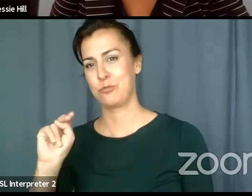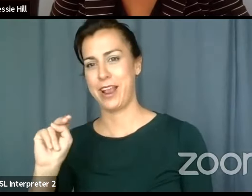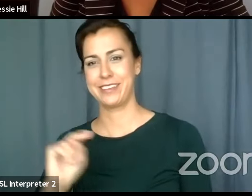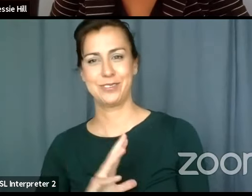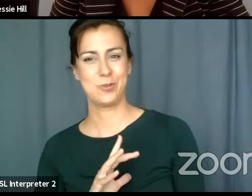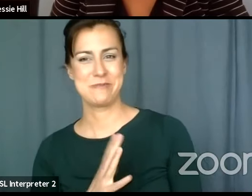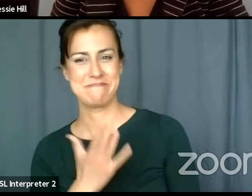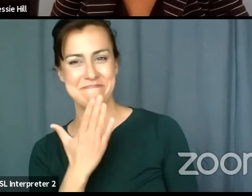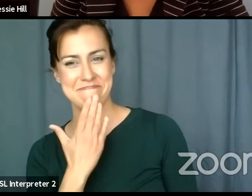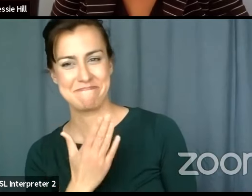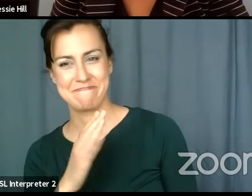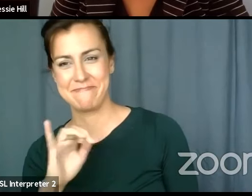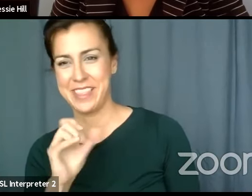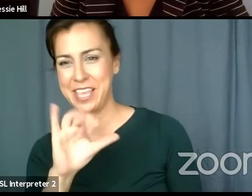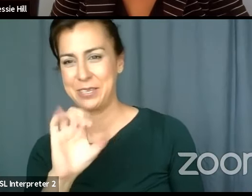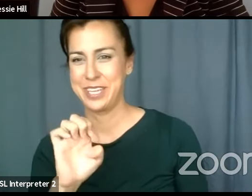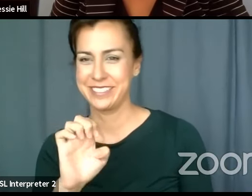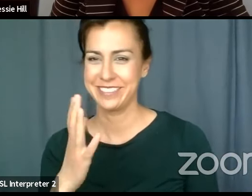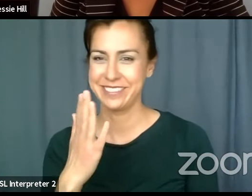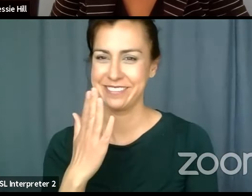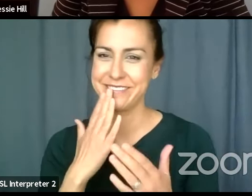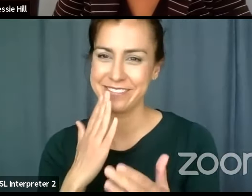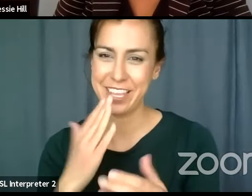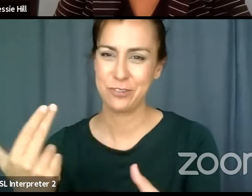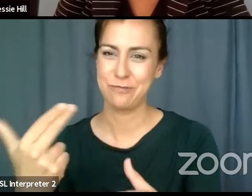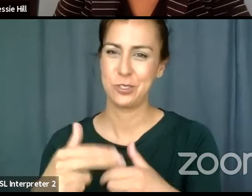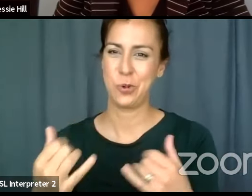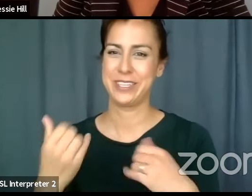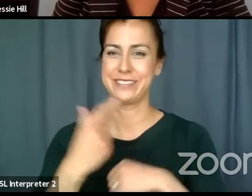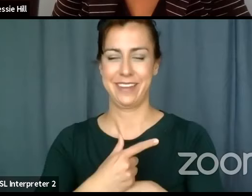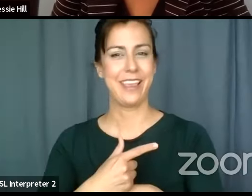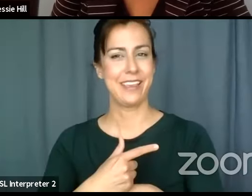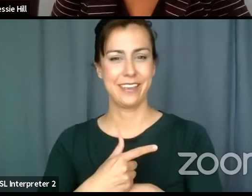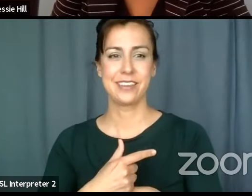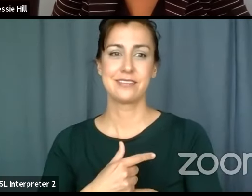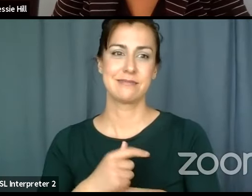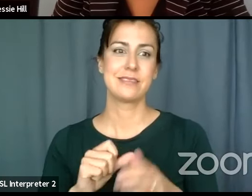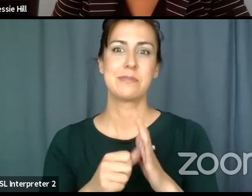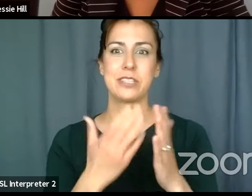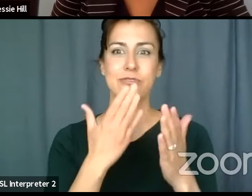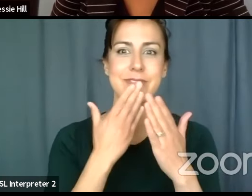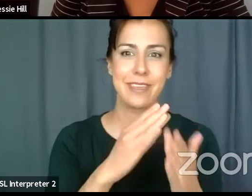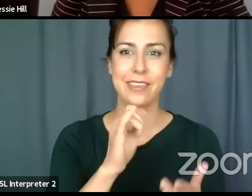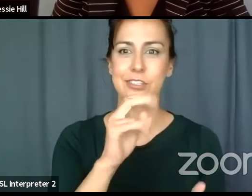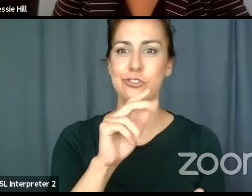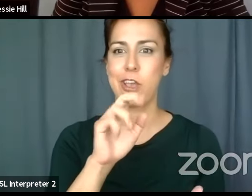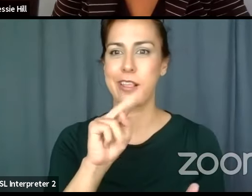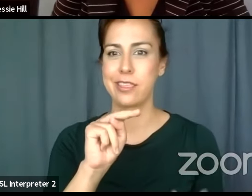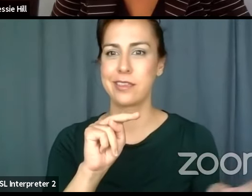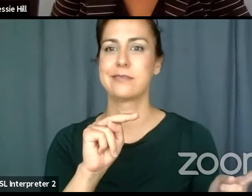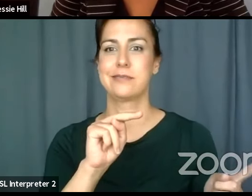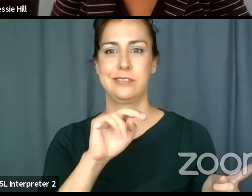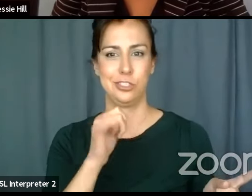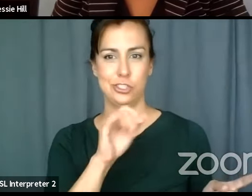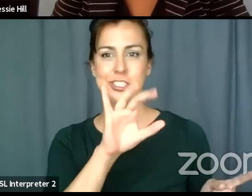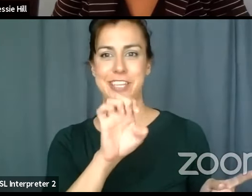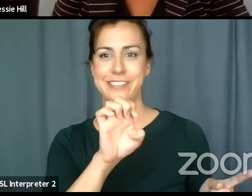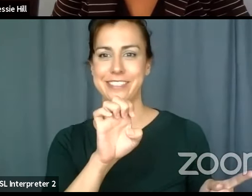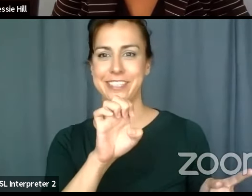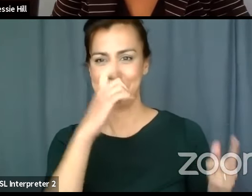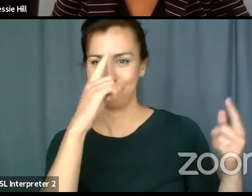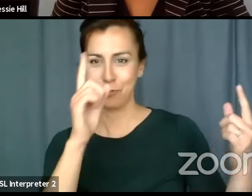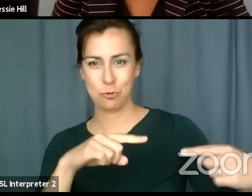Jessie. And thank you all for being here, especially thank Jonathan and Jessie for agreeing to have